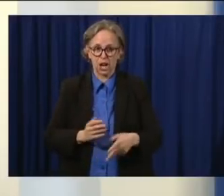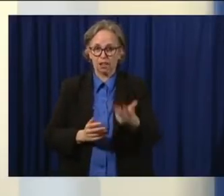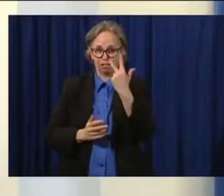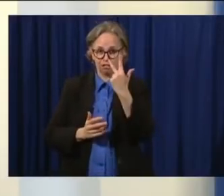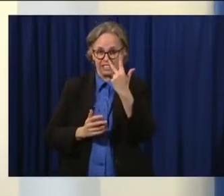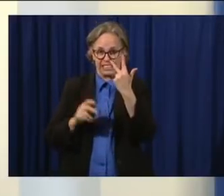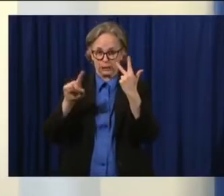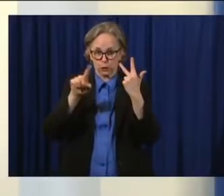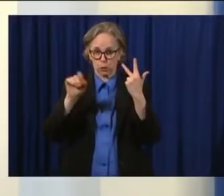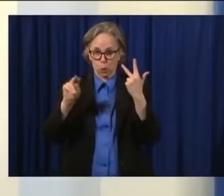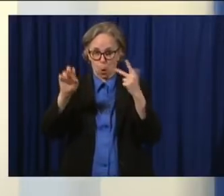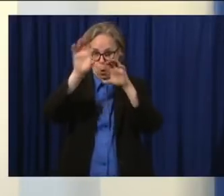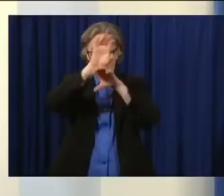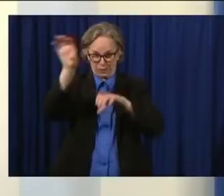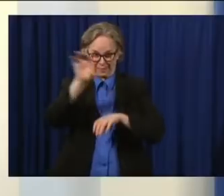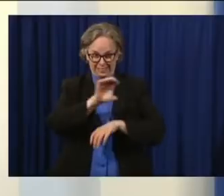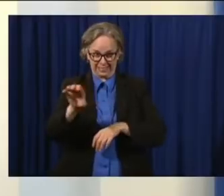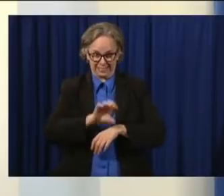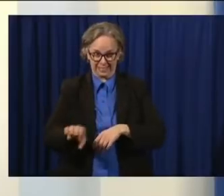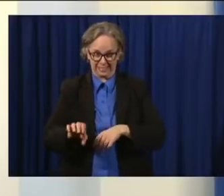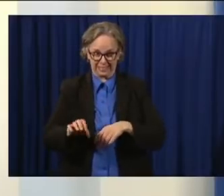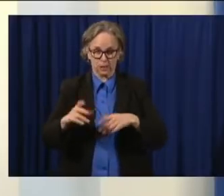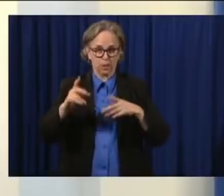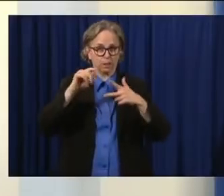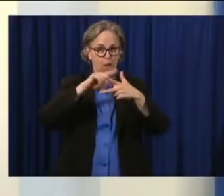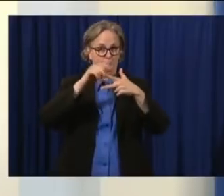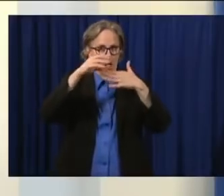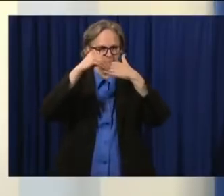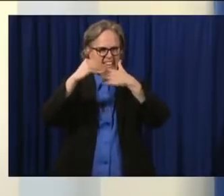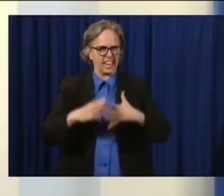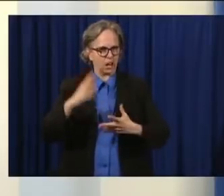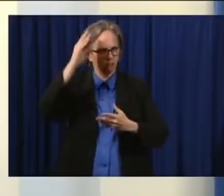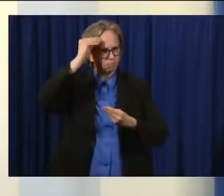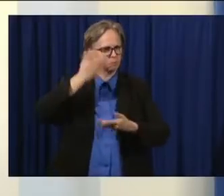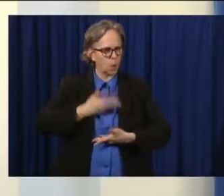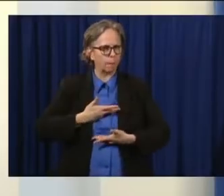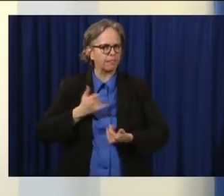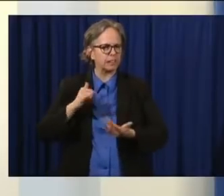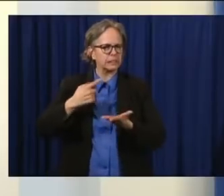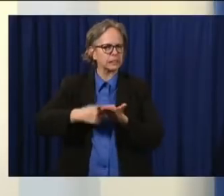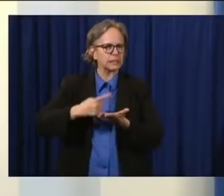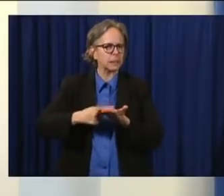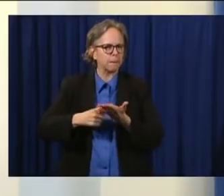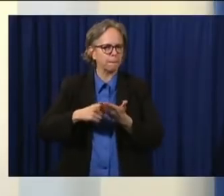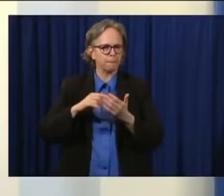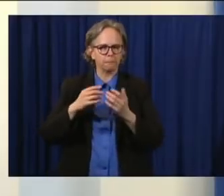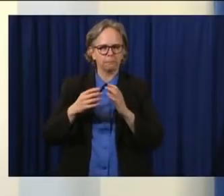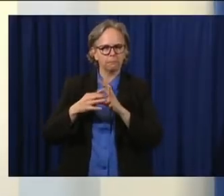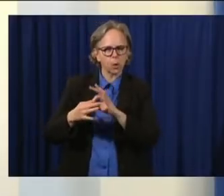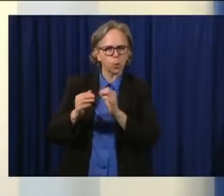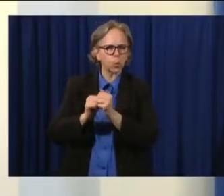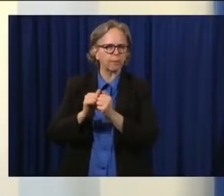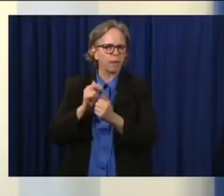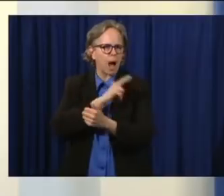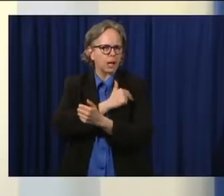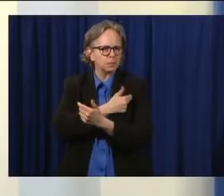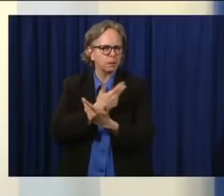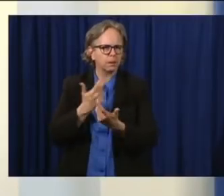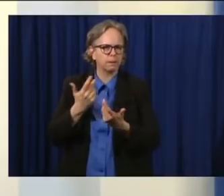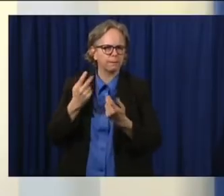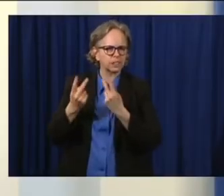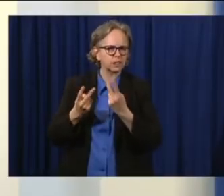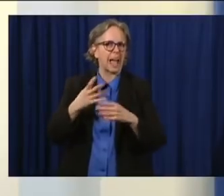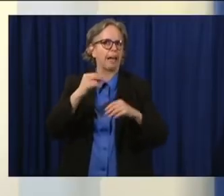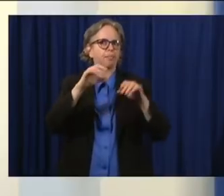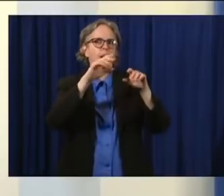in turn work with the Ohio Hospital Association and each other. And so I know this is a policy